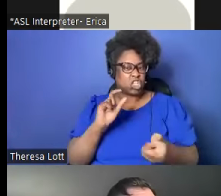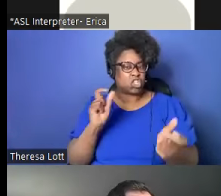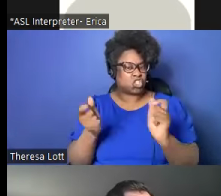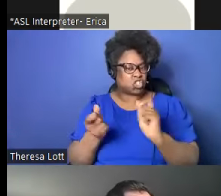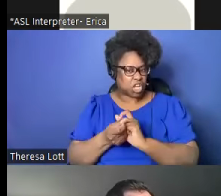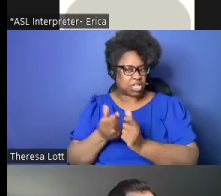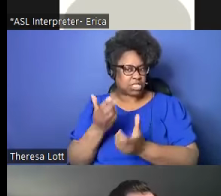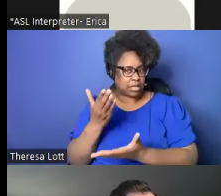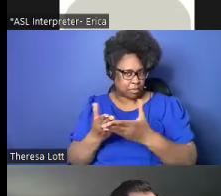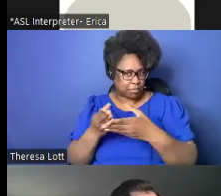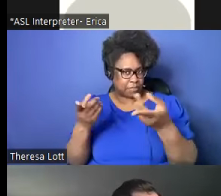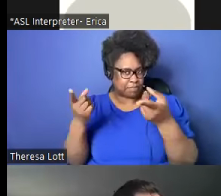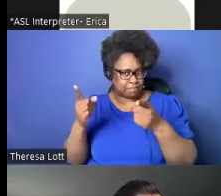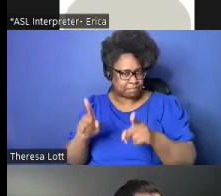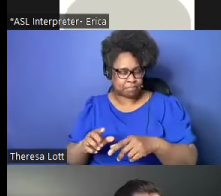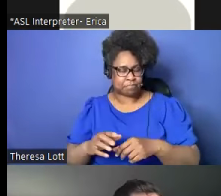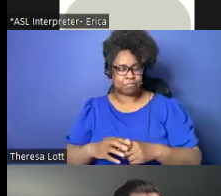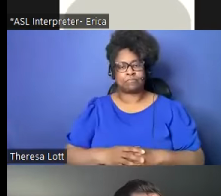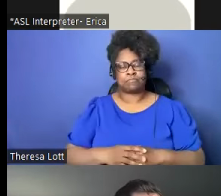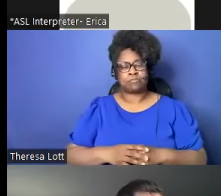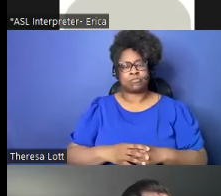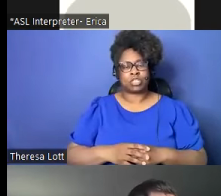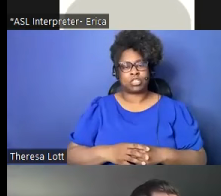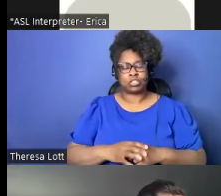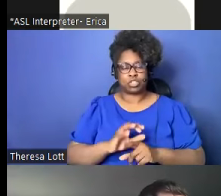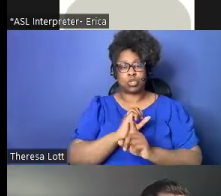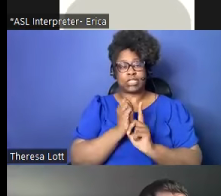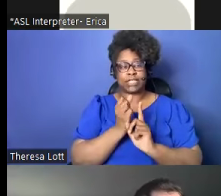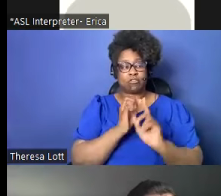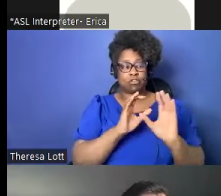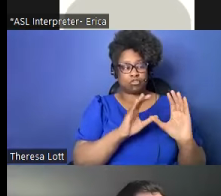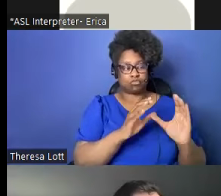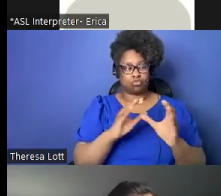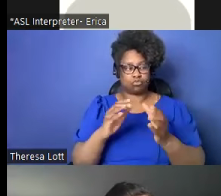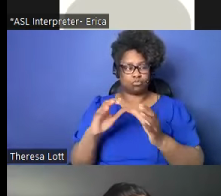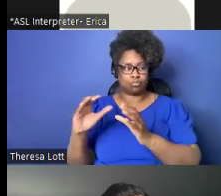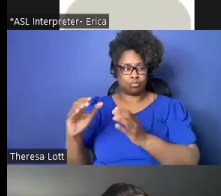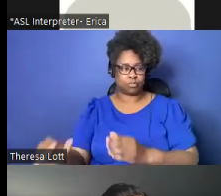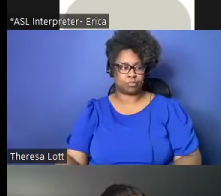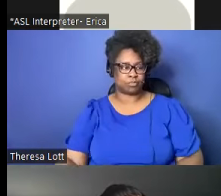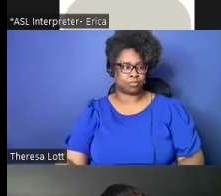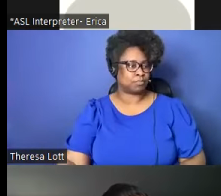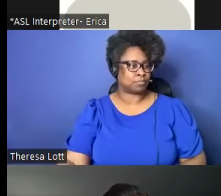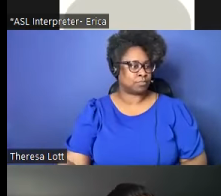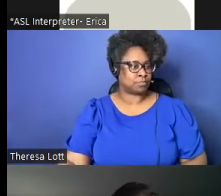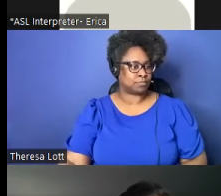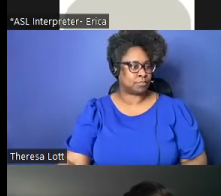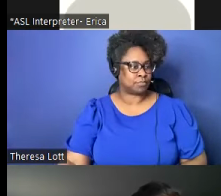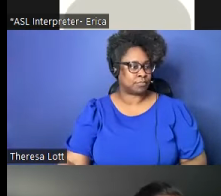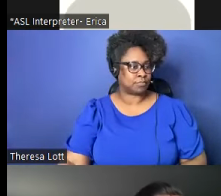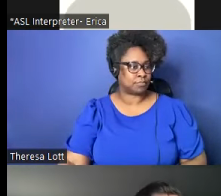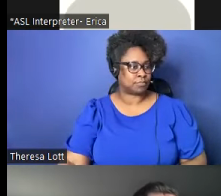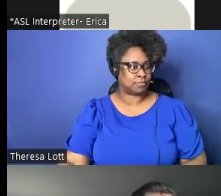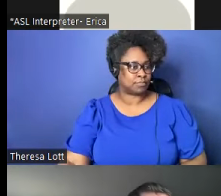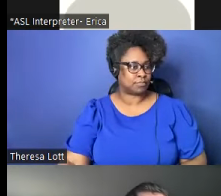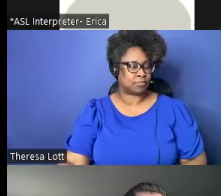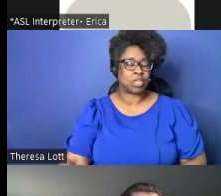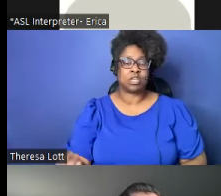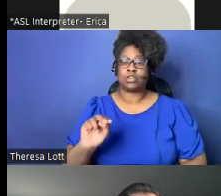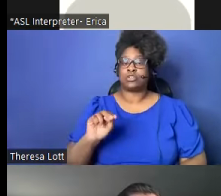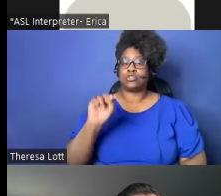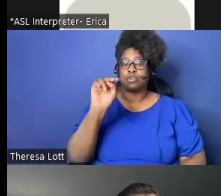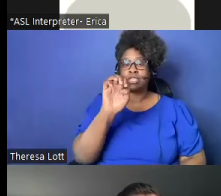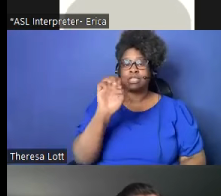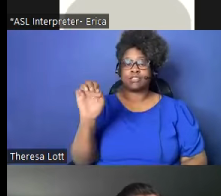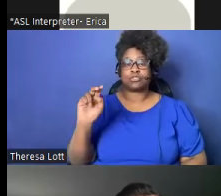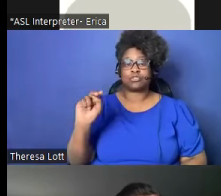quick overview of our scenario groupings. In such a dense and complicated region, such as Northeastern New Jersey,